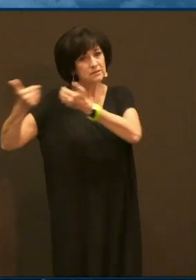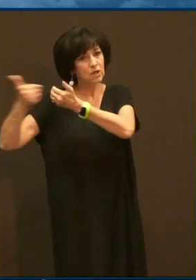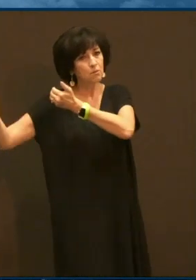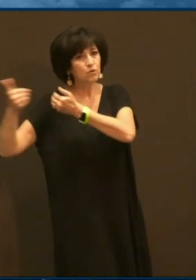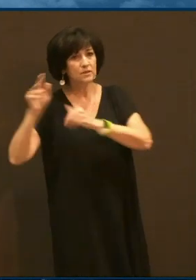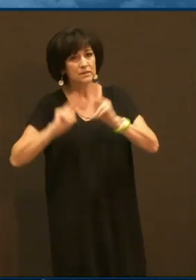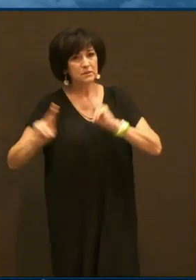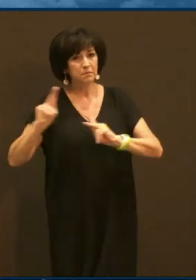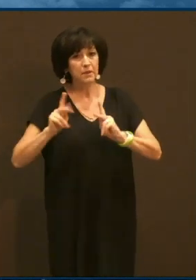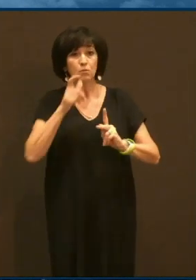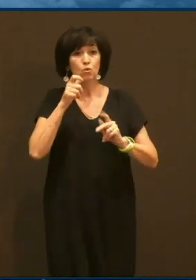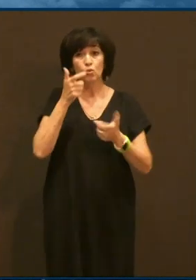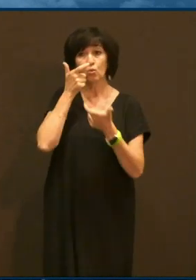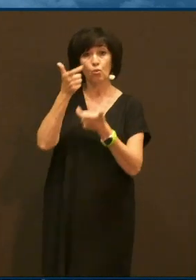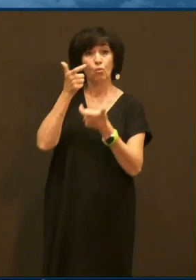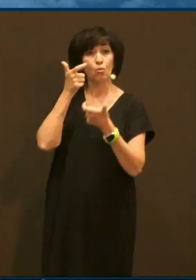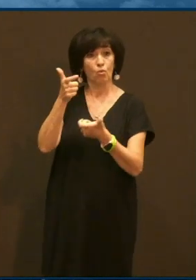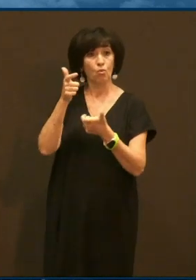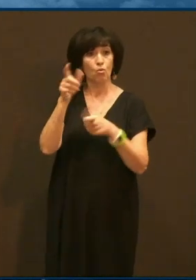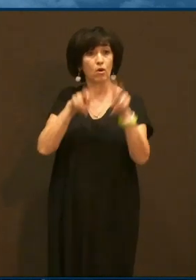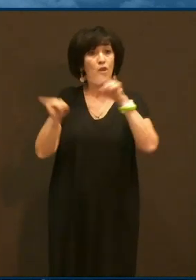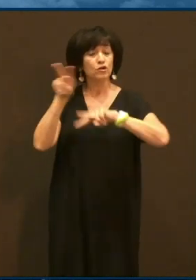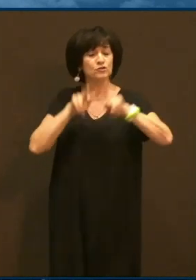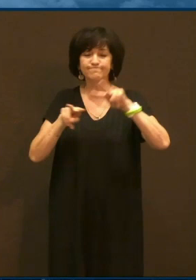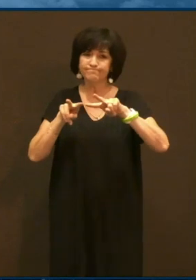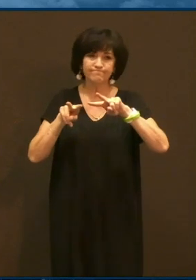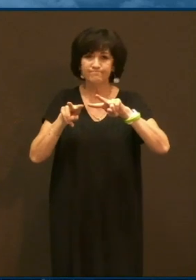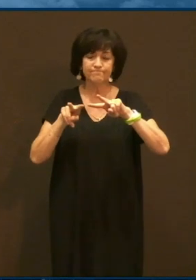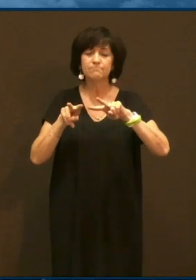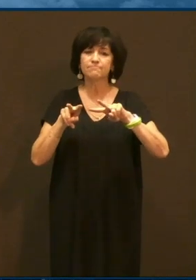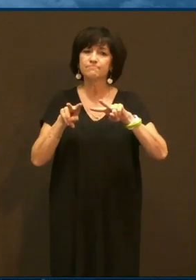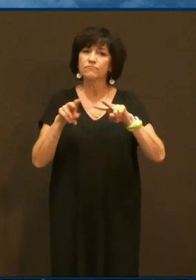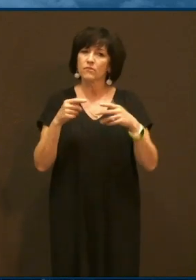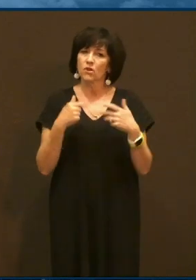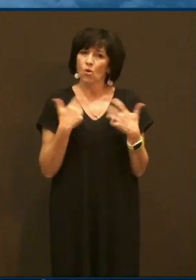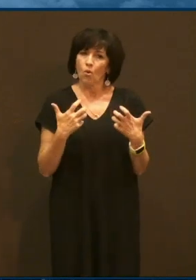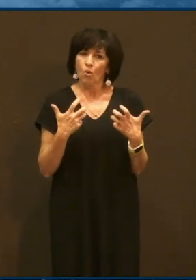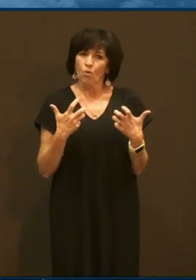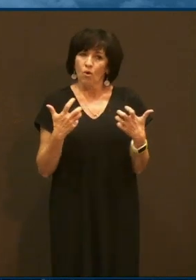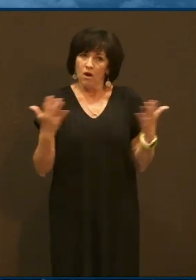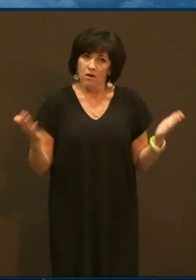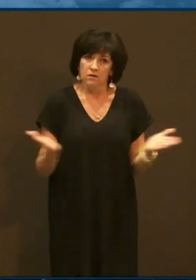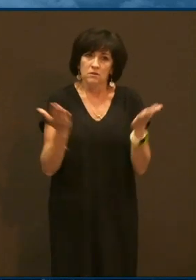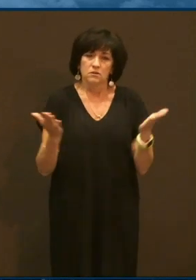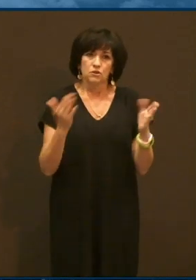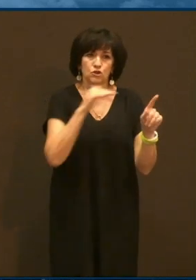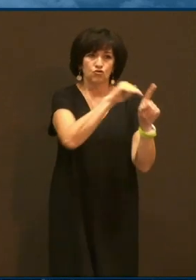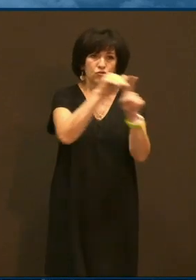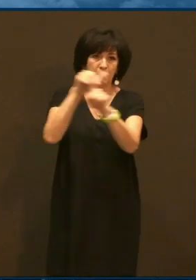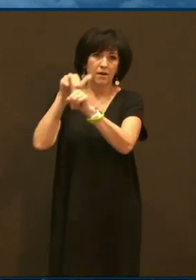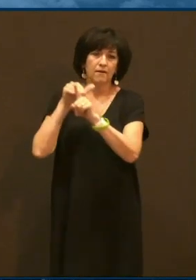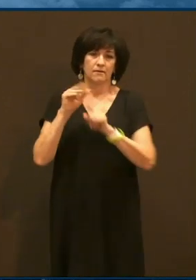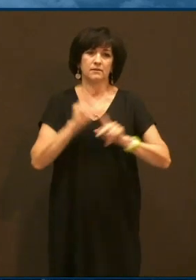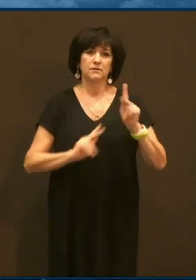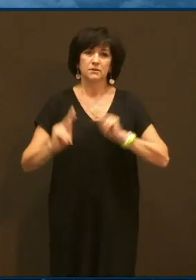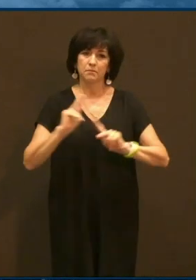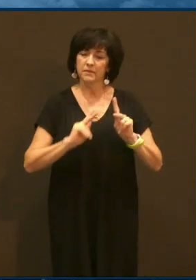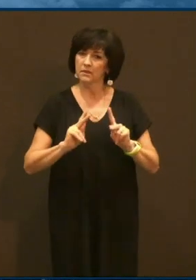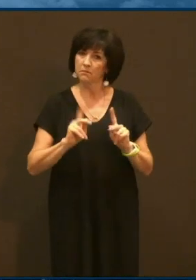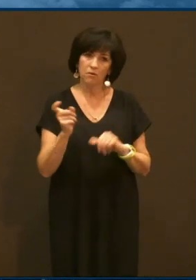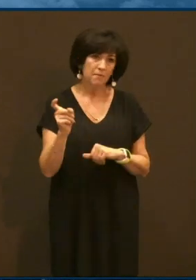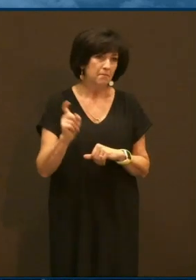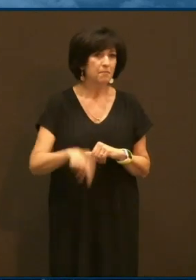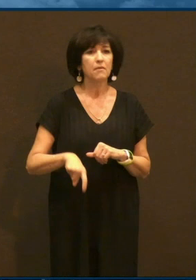be taking in order to protect the spread of the virus in our community in the short and